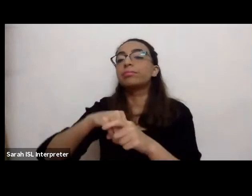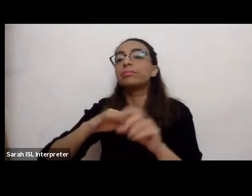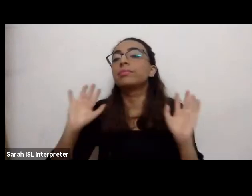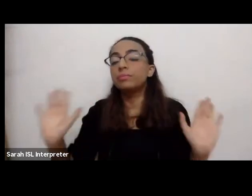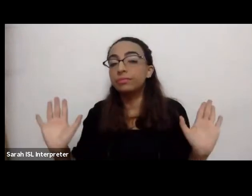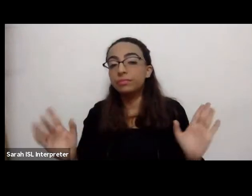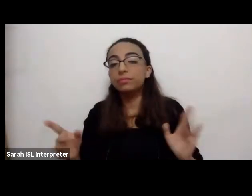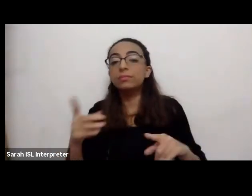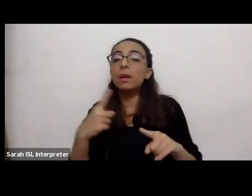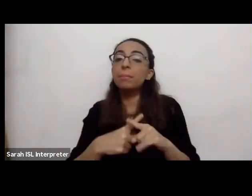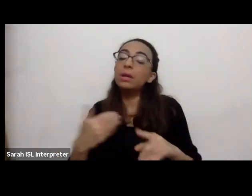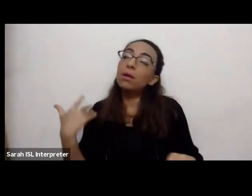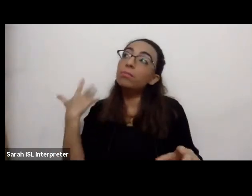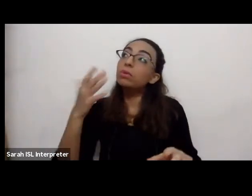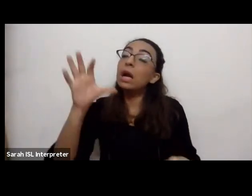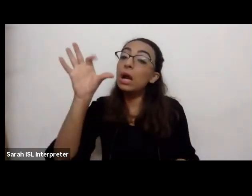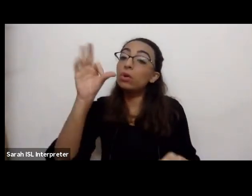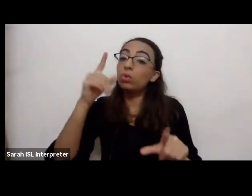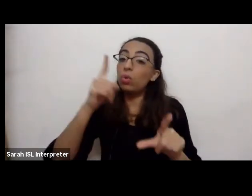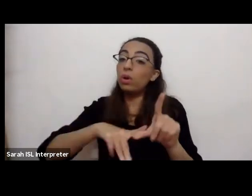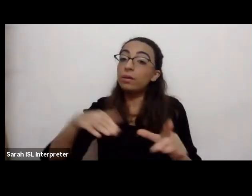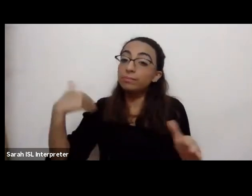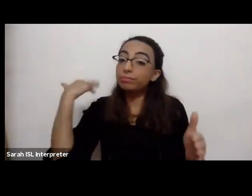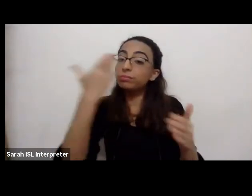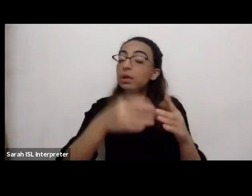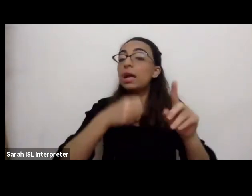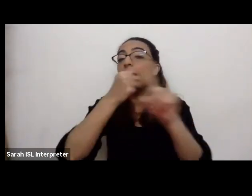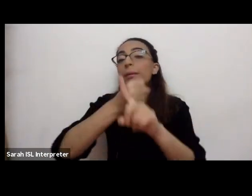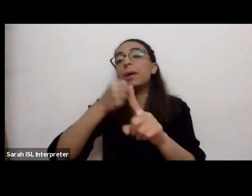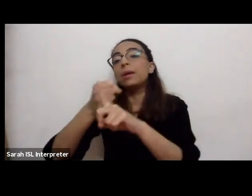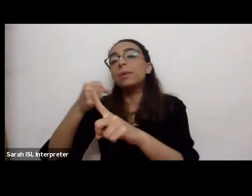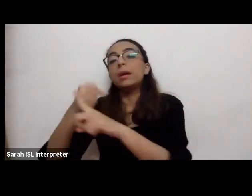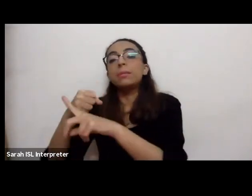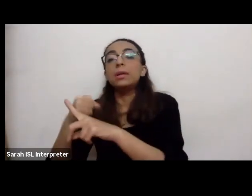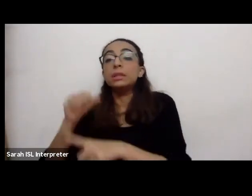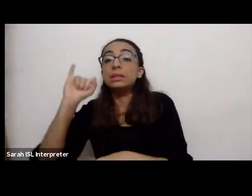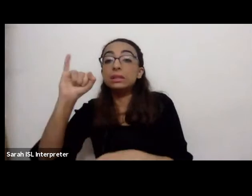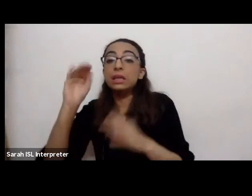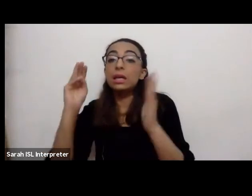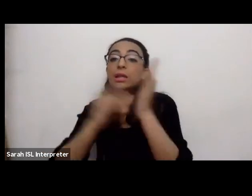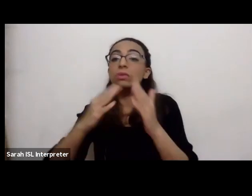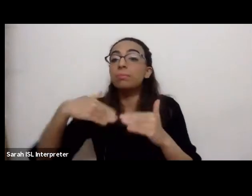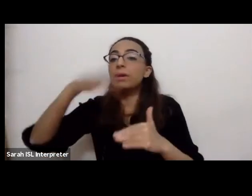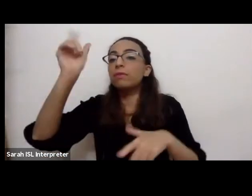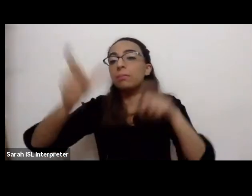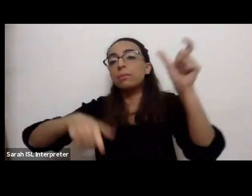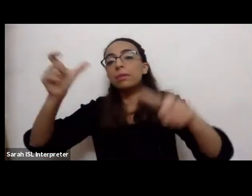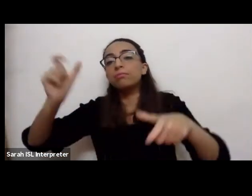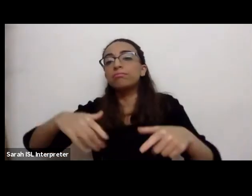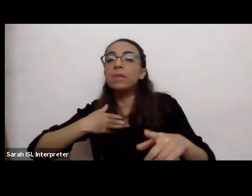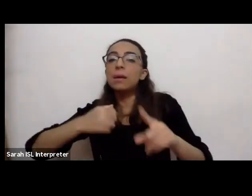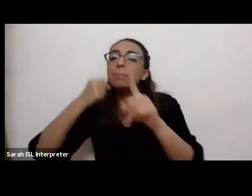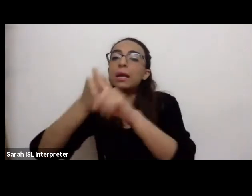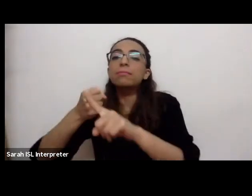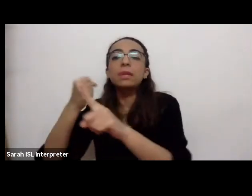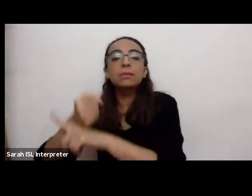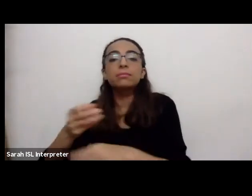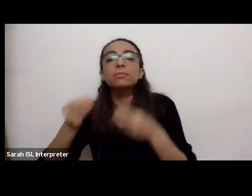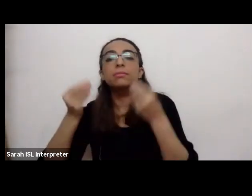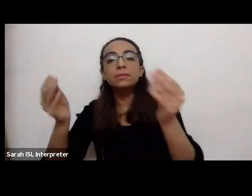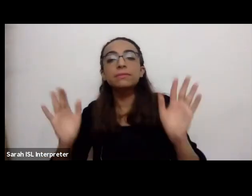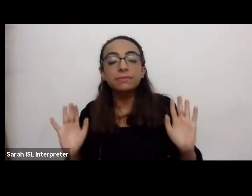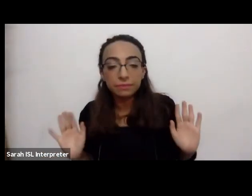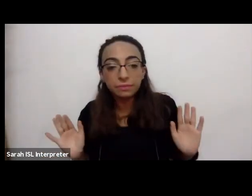has over the last 9 years impacted over 6,000 people with disabilities.